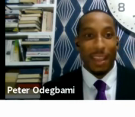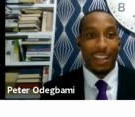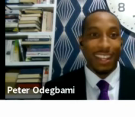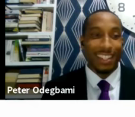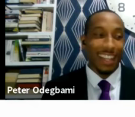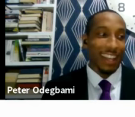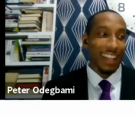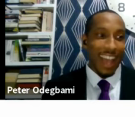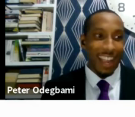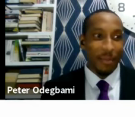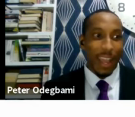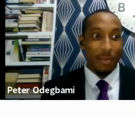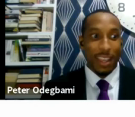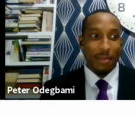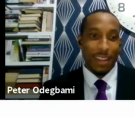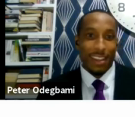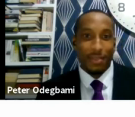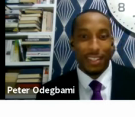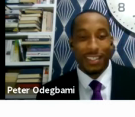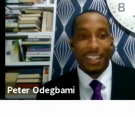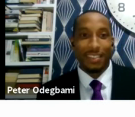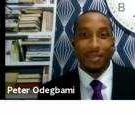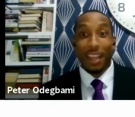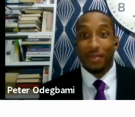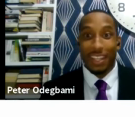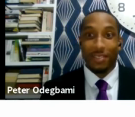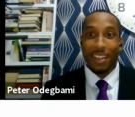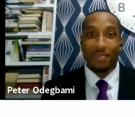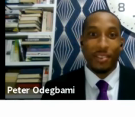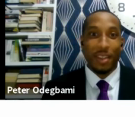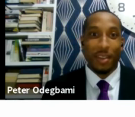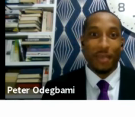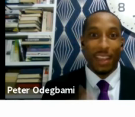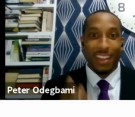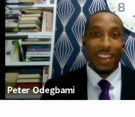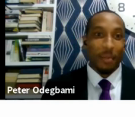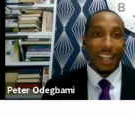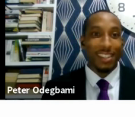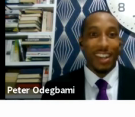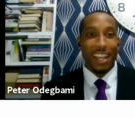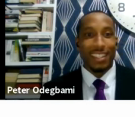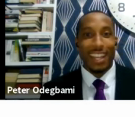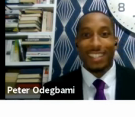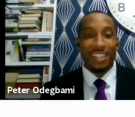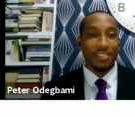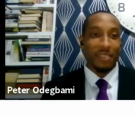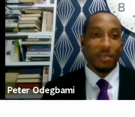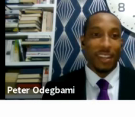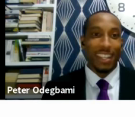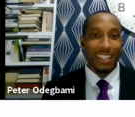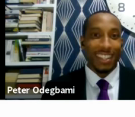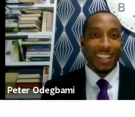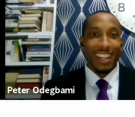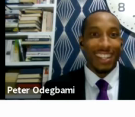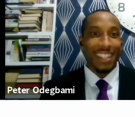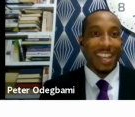I first met and clicked. And then I got my MBA immediately after. And thankfully, throughout this program, I've met Malaysia. And as Andrew said, we